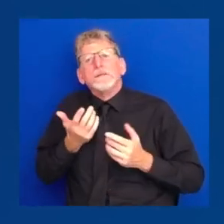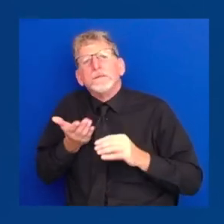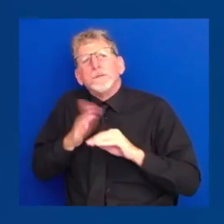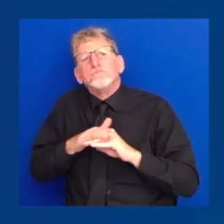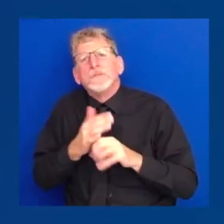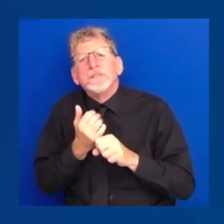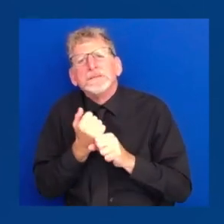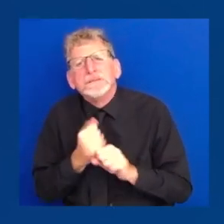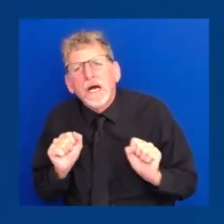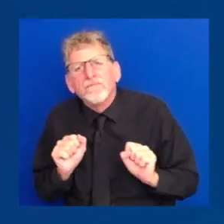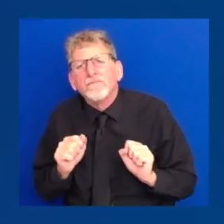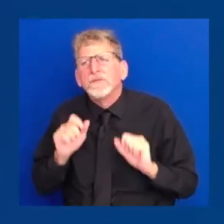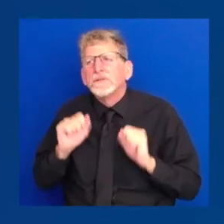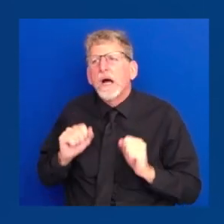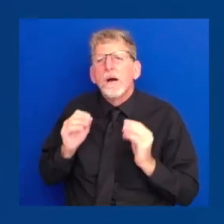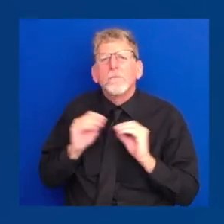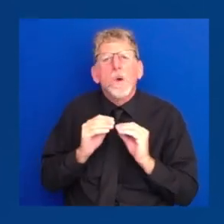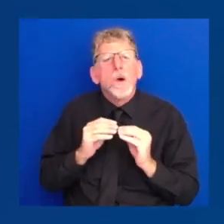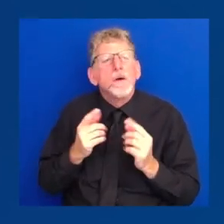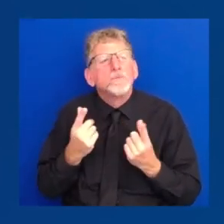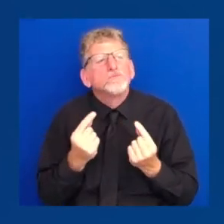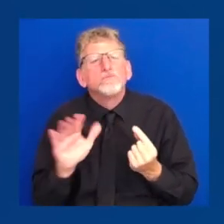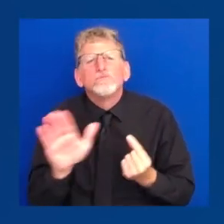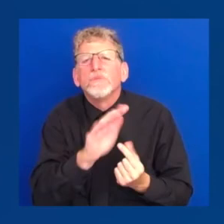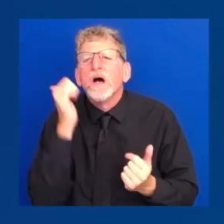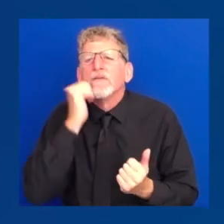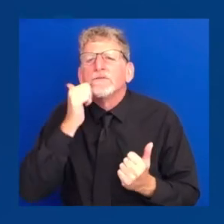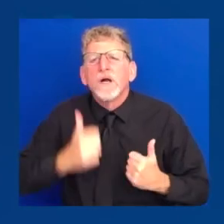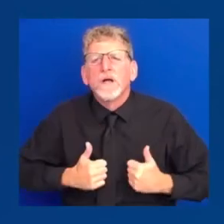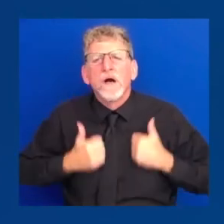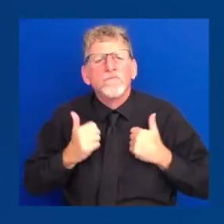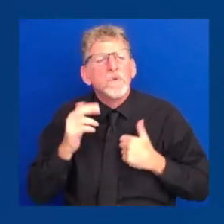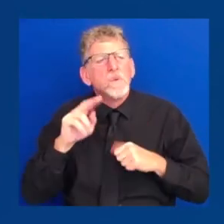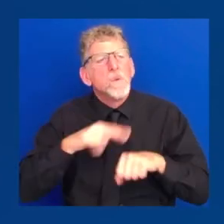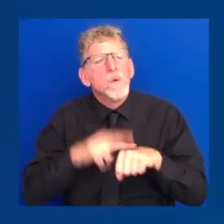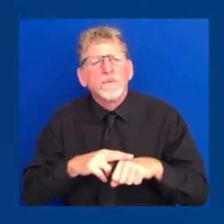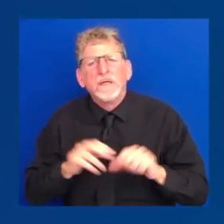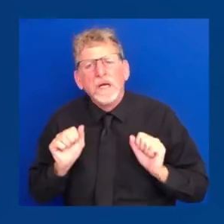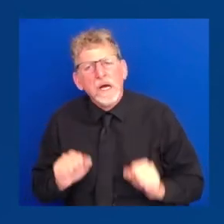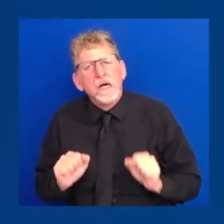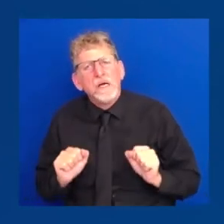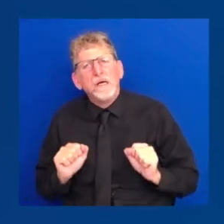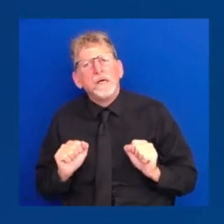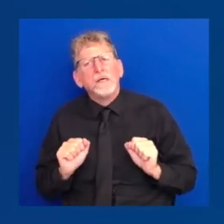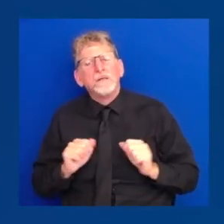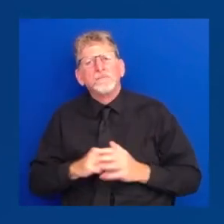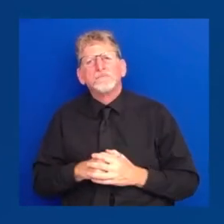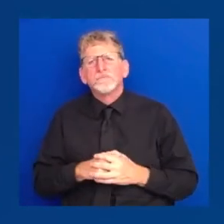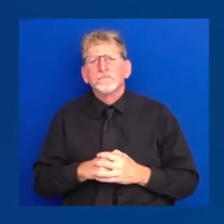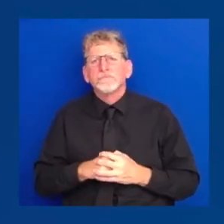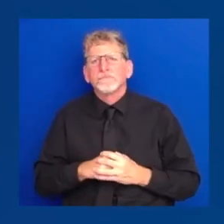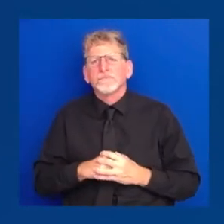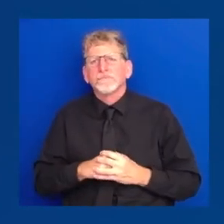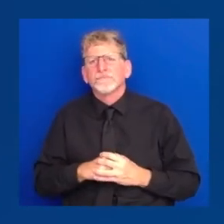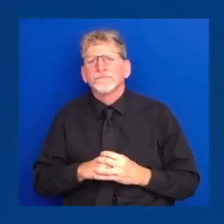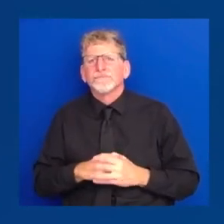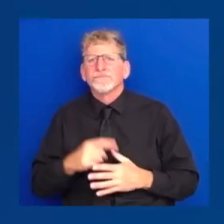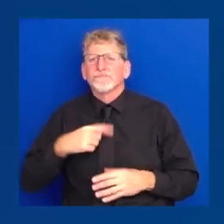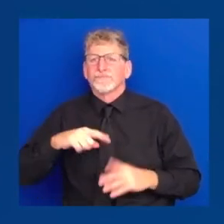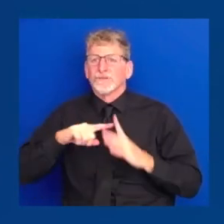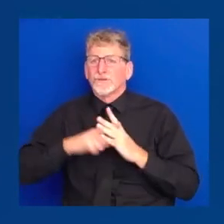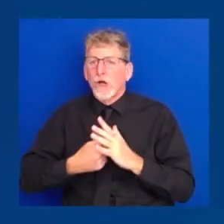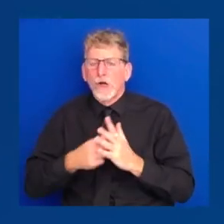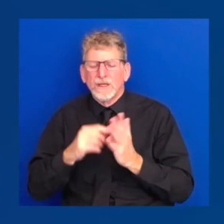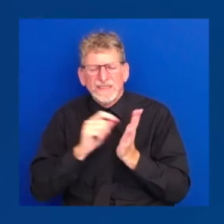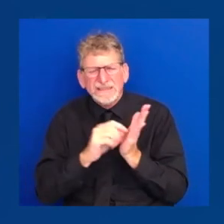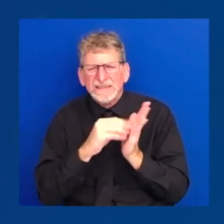long time. We started it in early January. It was developed with the input from dozens of experts, local public health